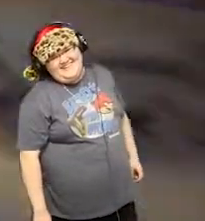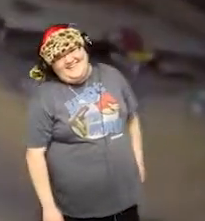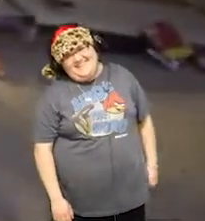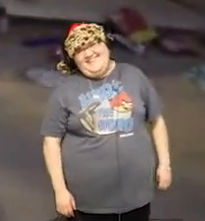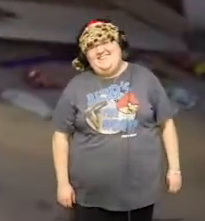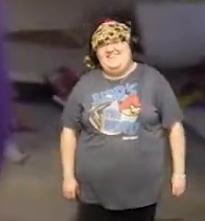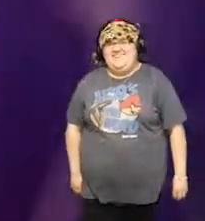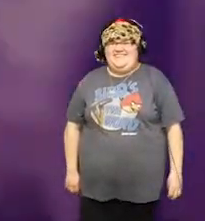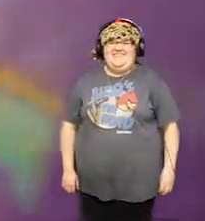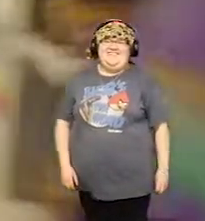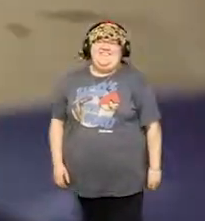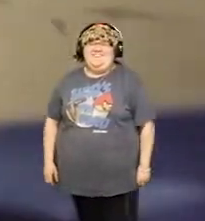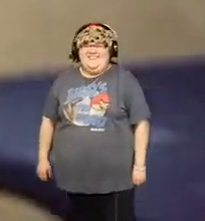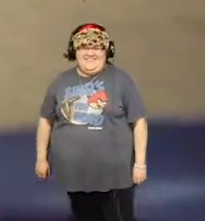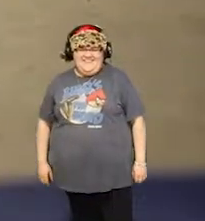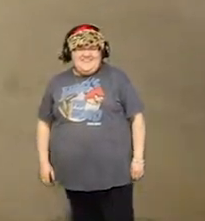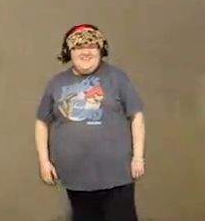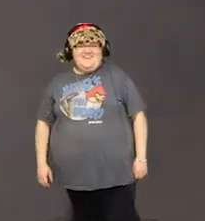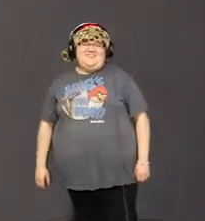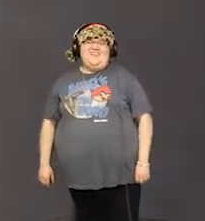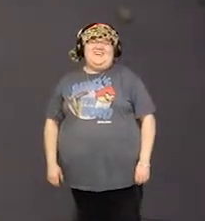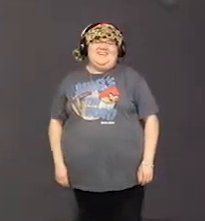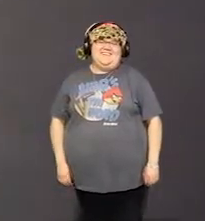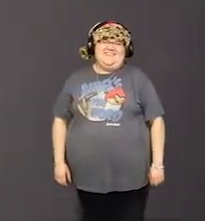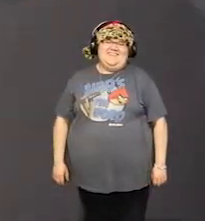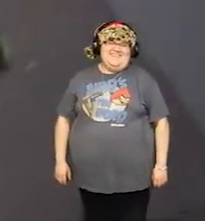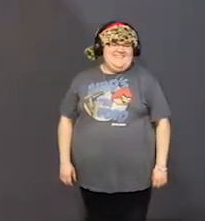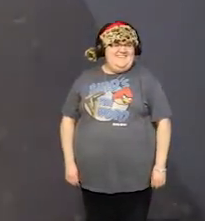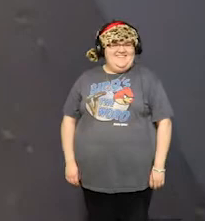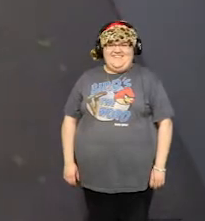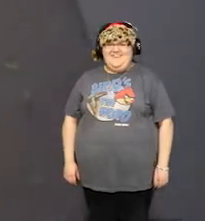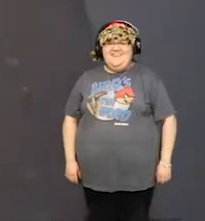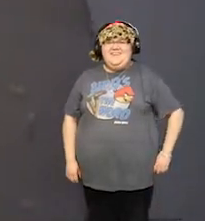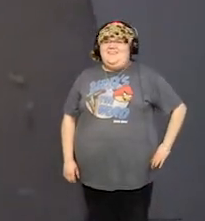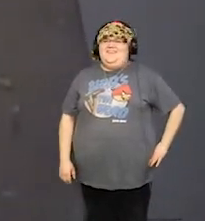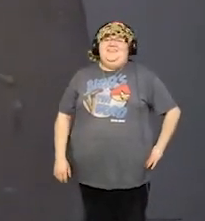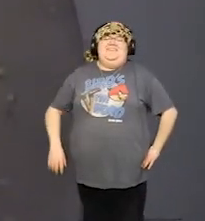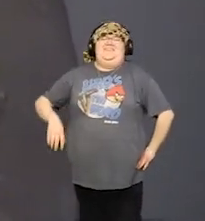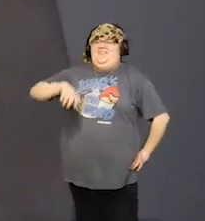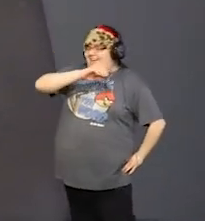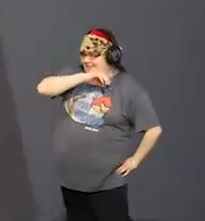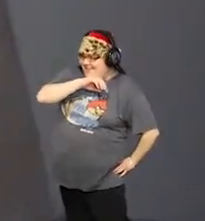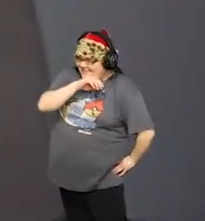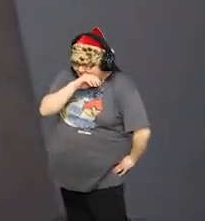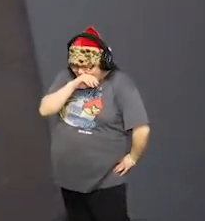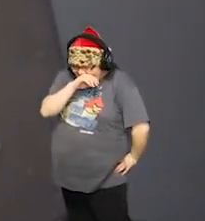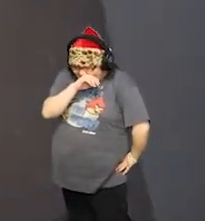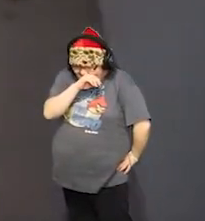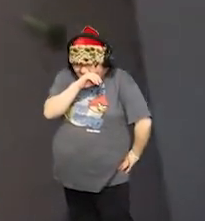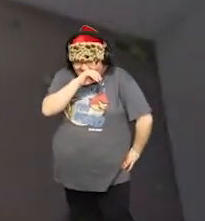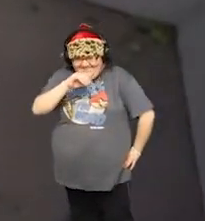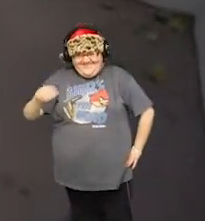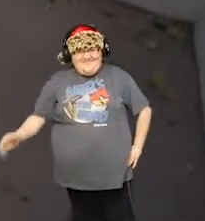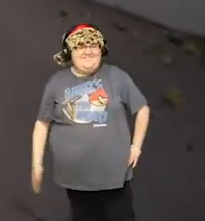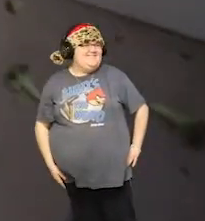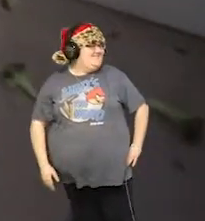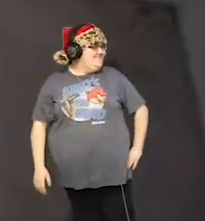out! Oh my! Who told that guy to jump? try.